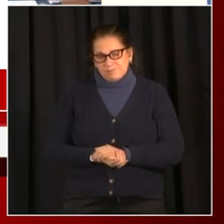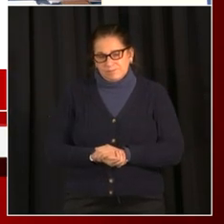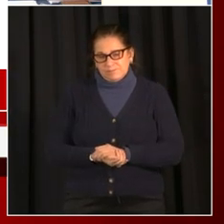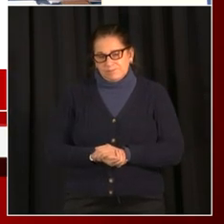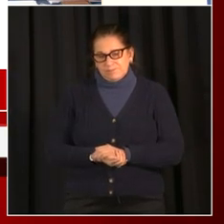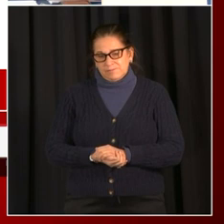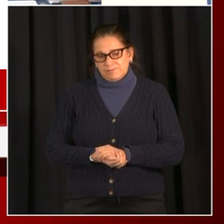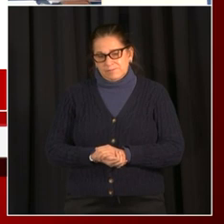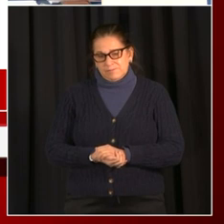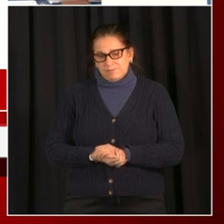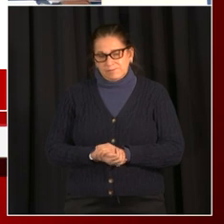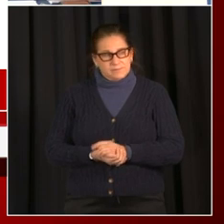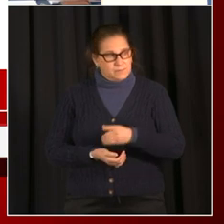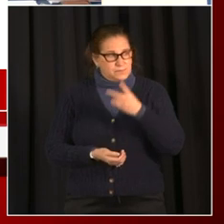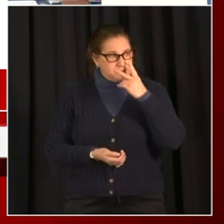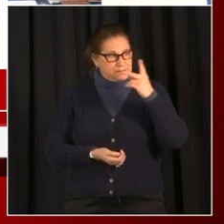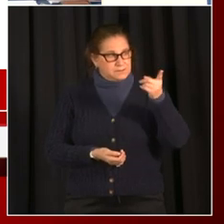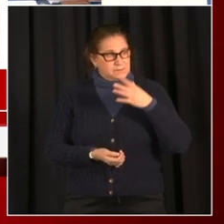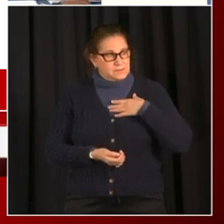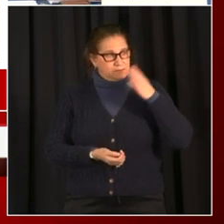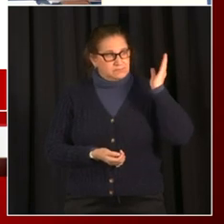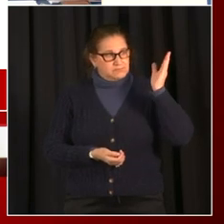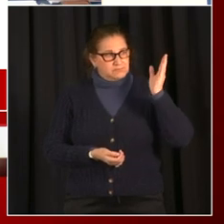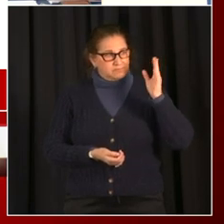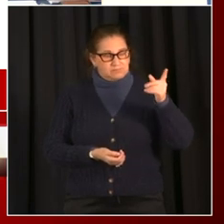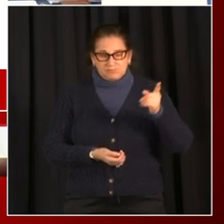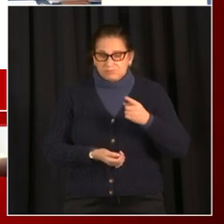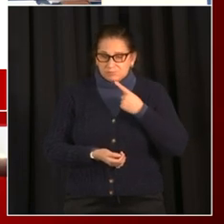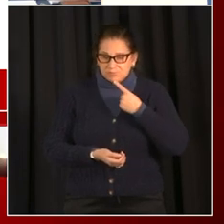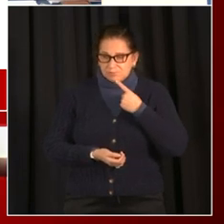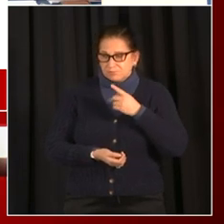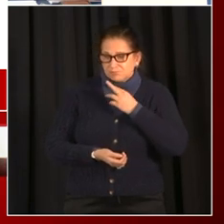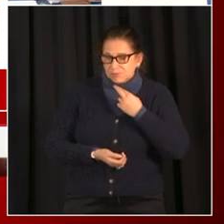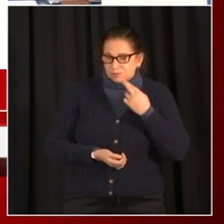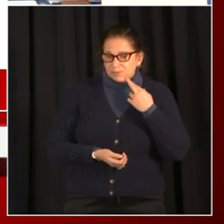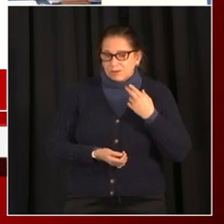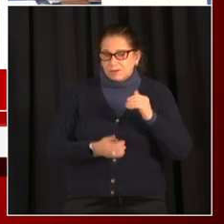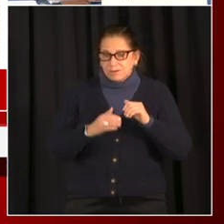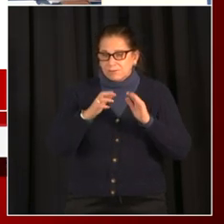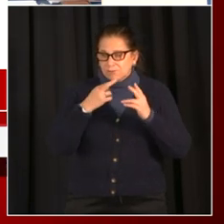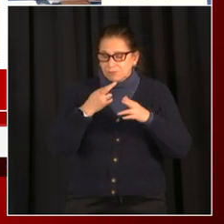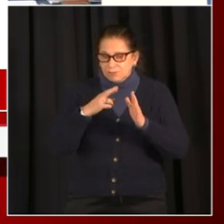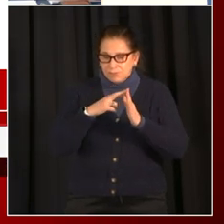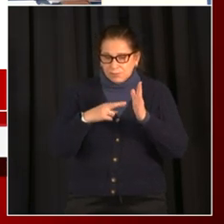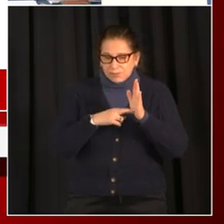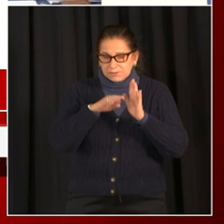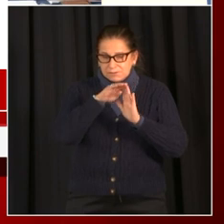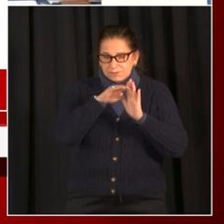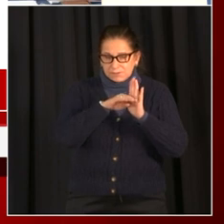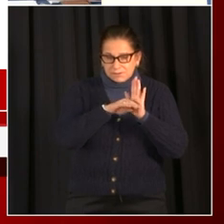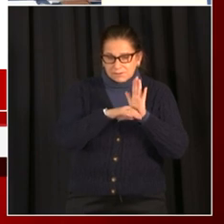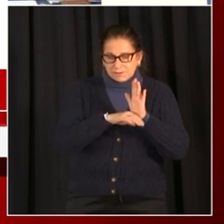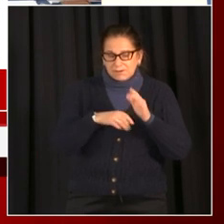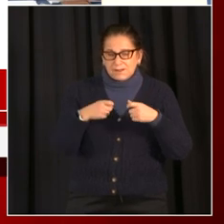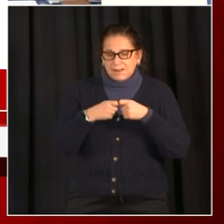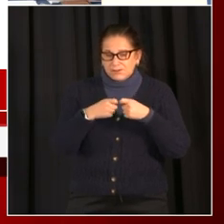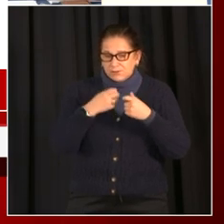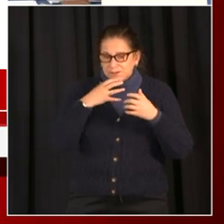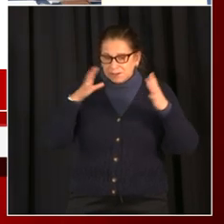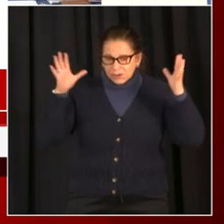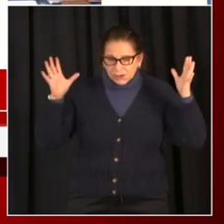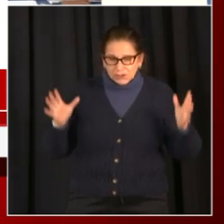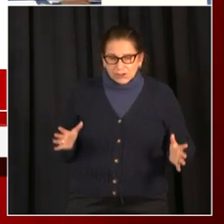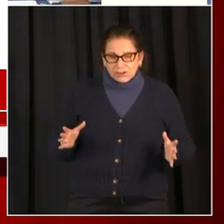you see on the presentation today and put out more guidance. And then also we'll have our Mayor's Office of Nightlife and Culture with